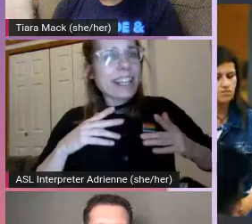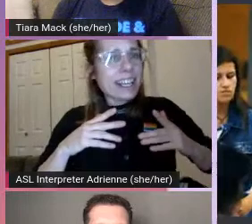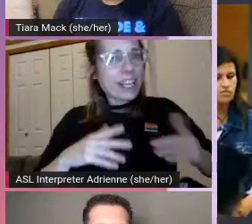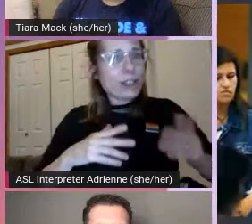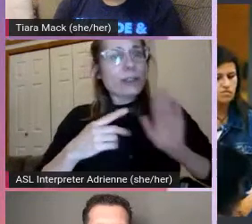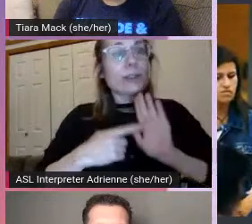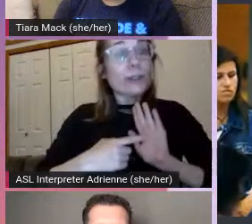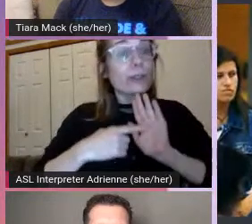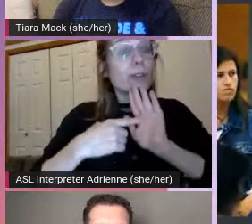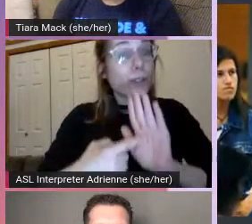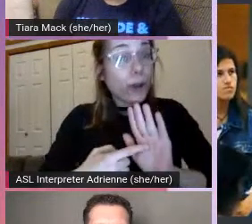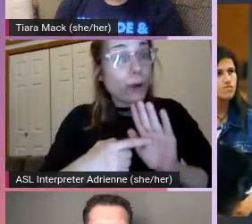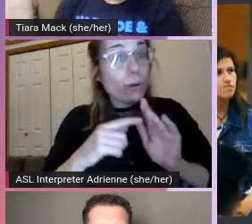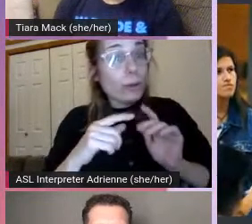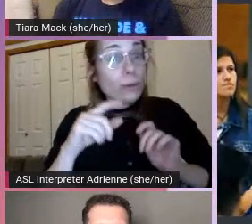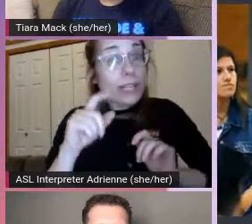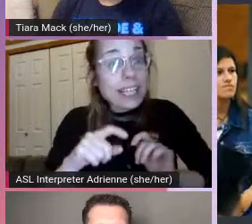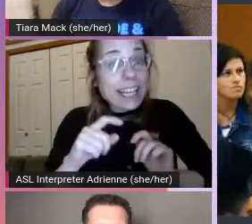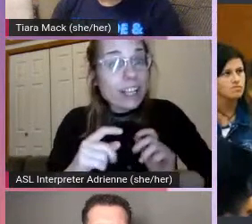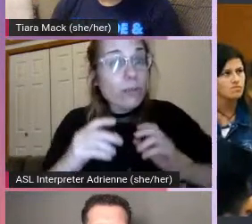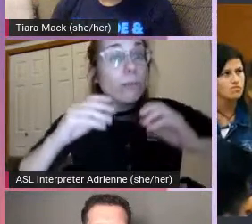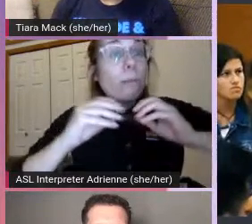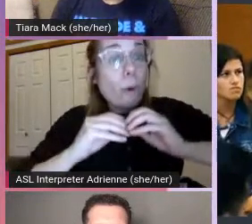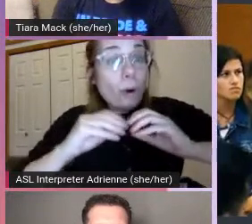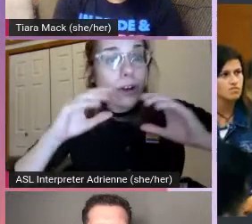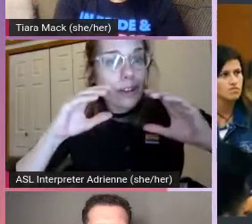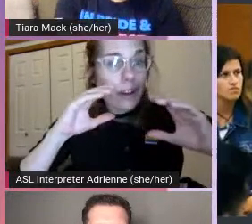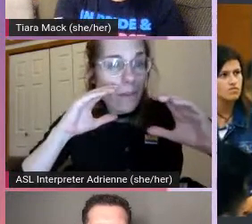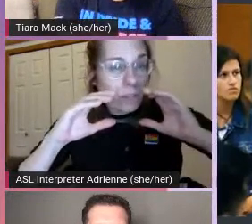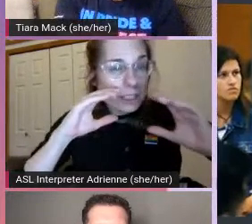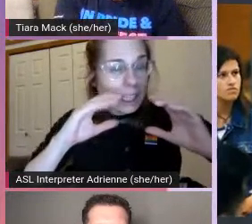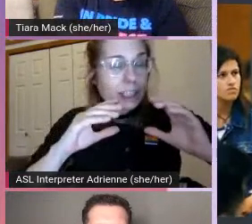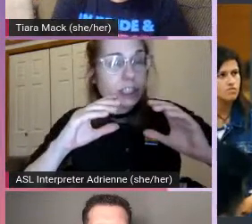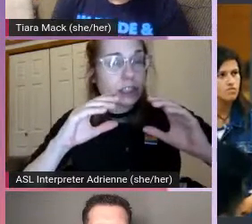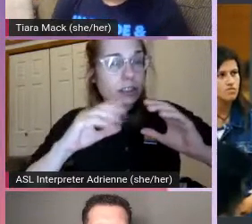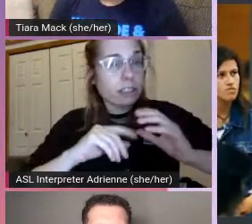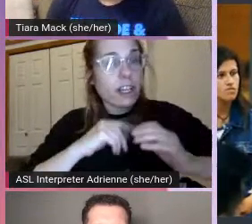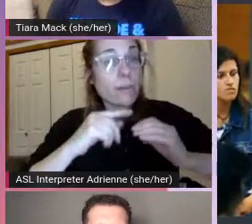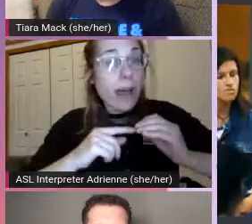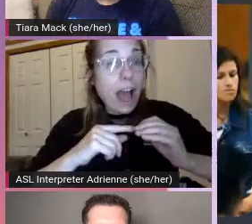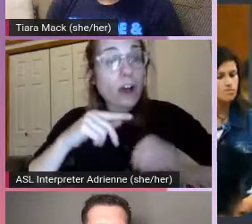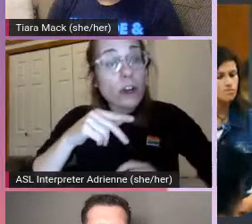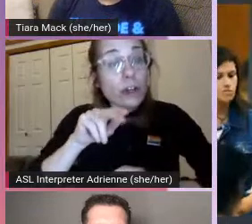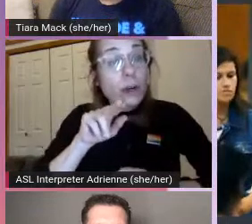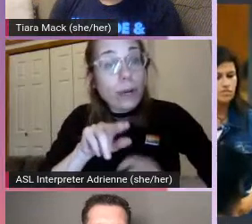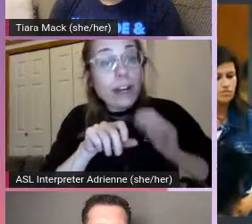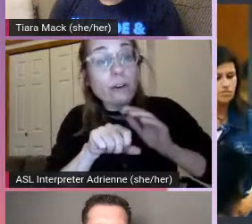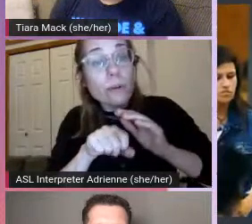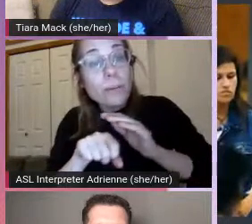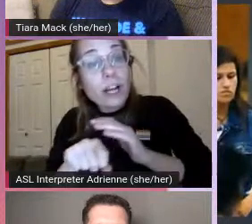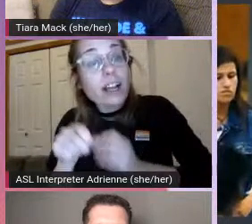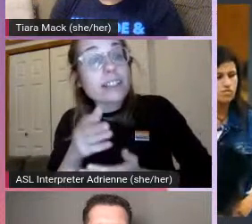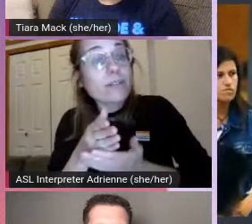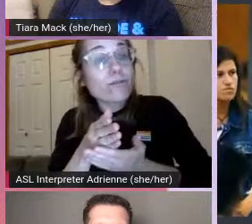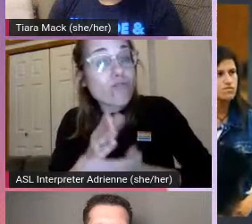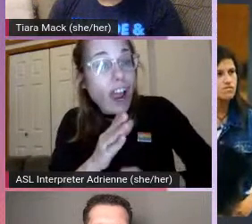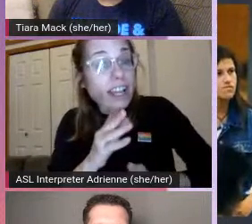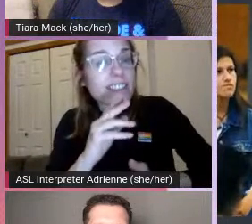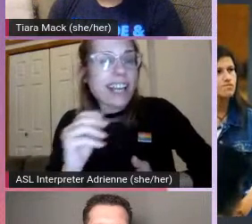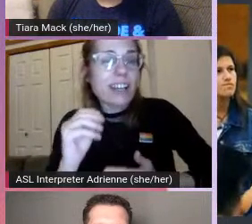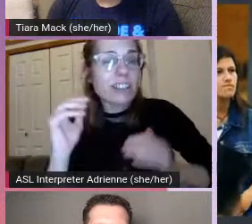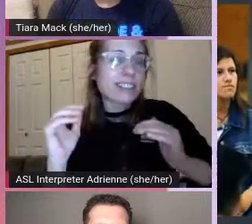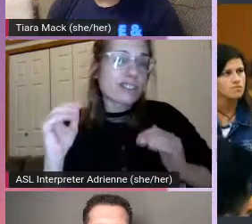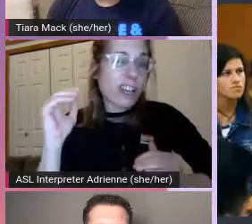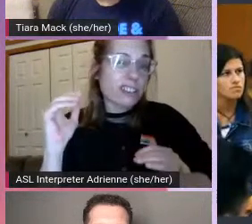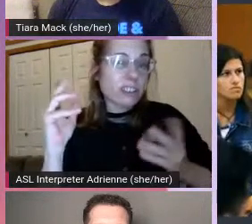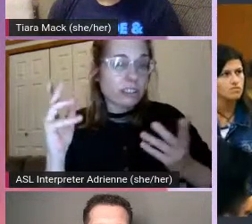conversations about reproductive health, rights, and justice. When I went to my first doctor's appointment in my junior